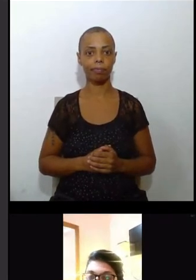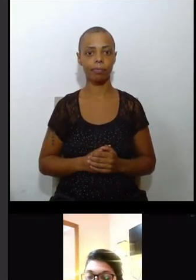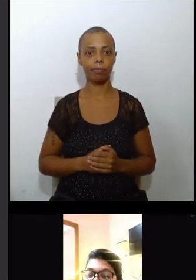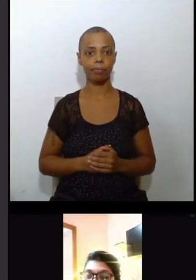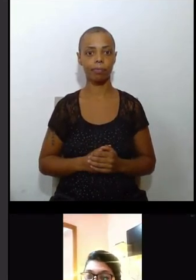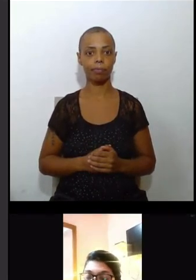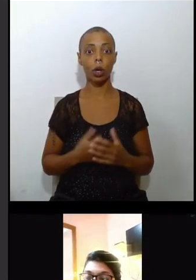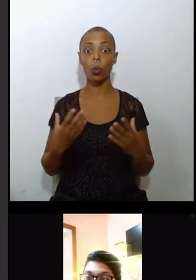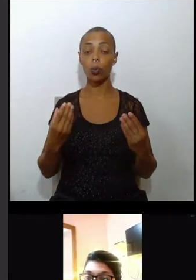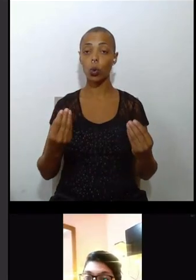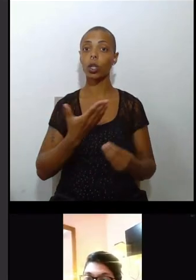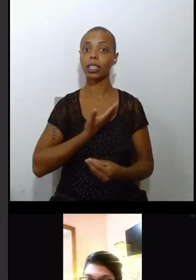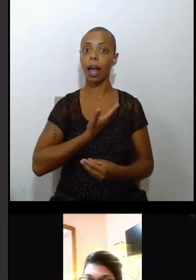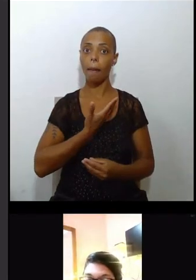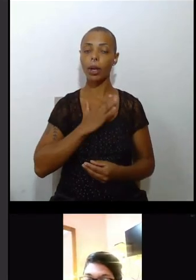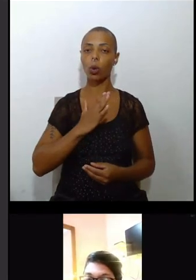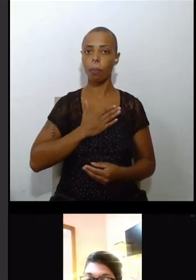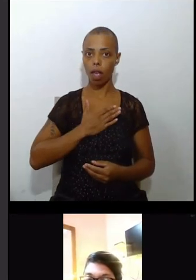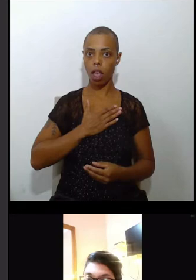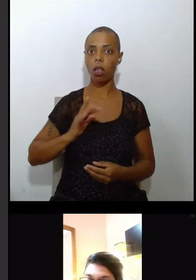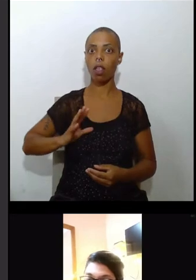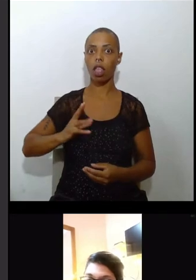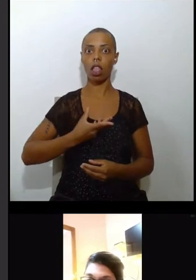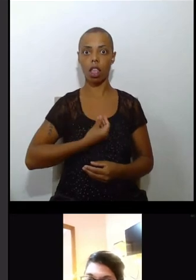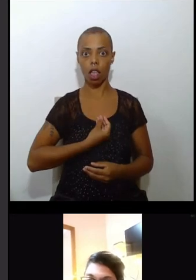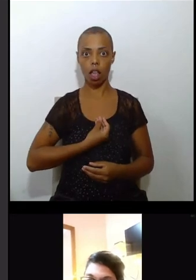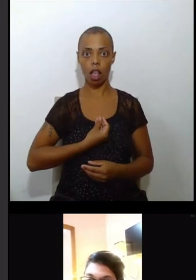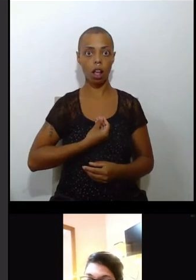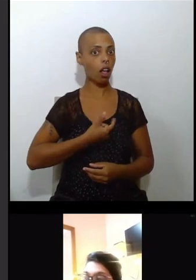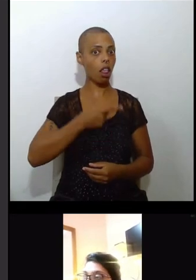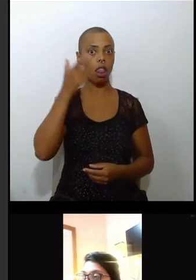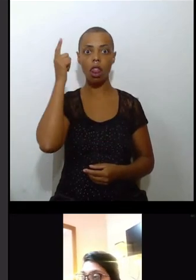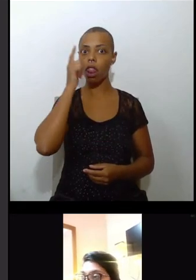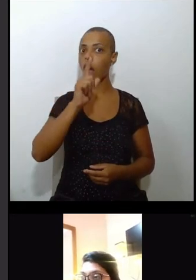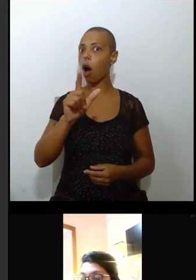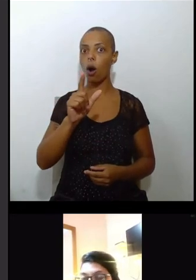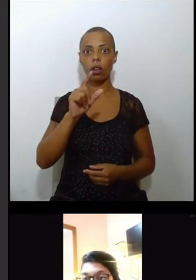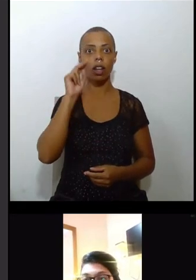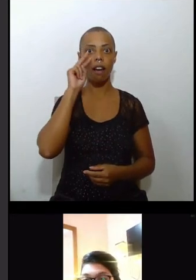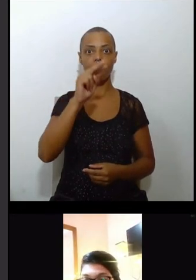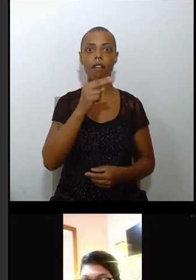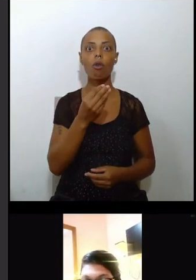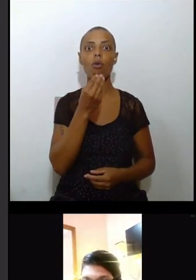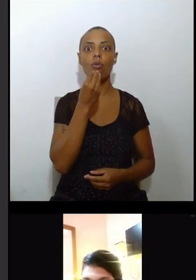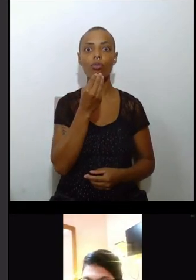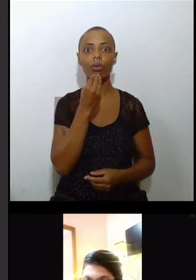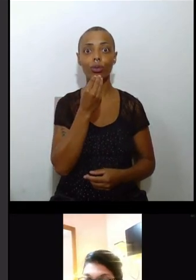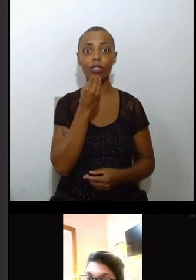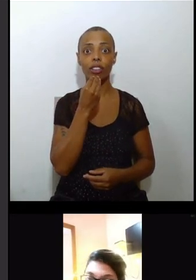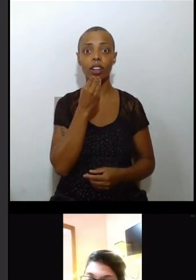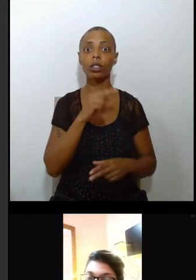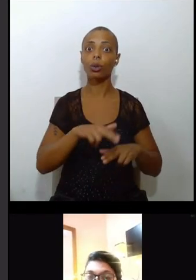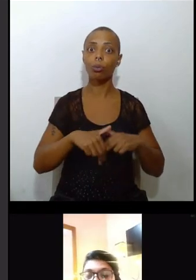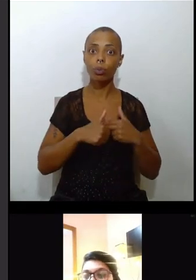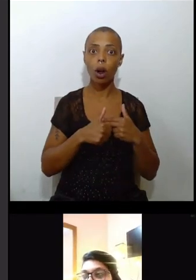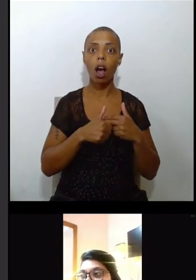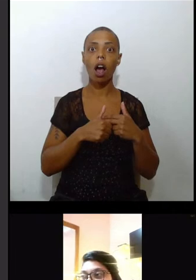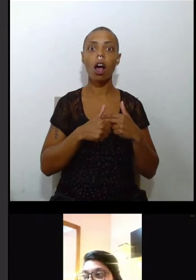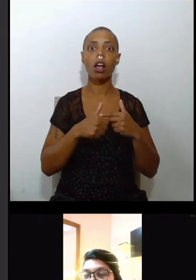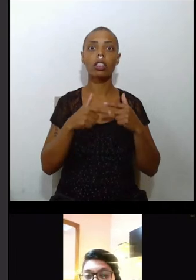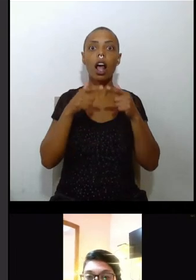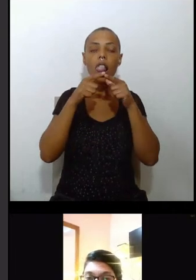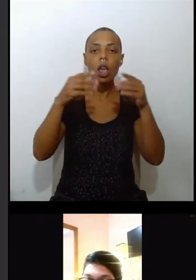this kind of an opportunity yet because of language barriers or because they don't have you know Zoom